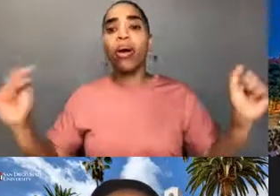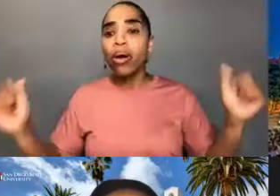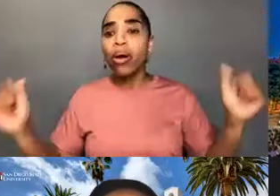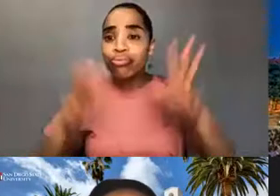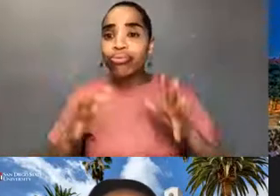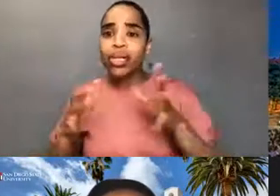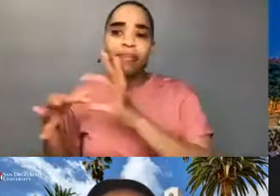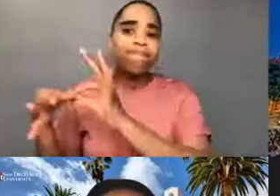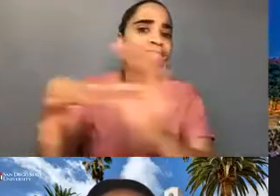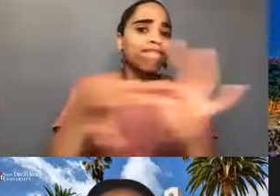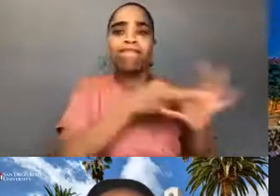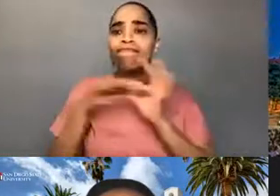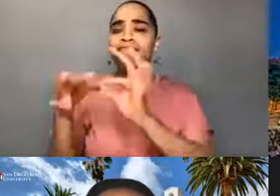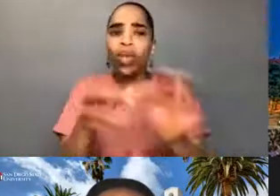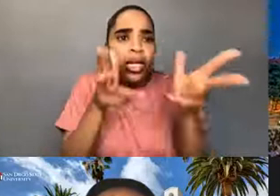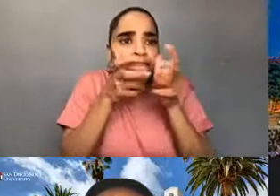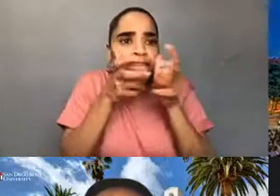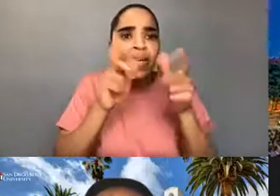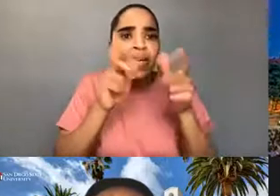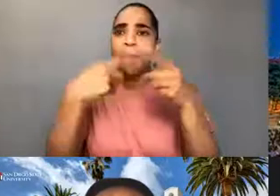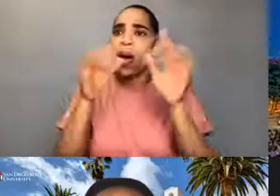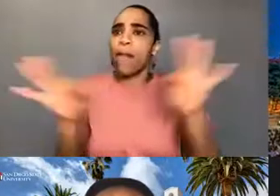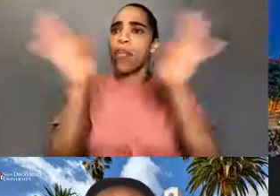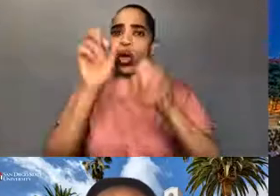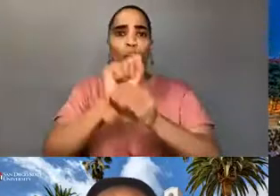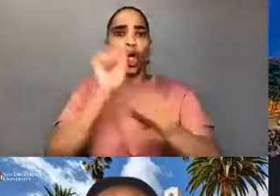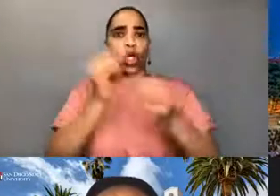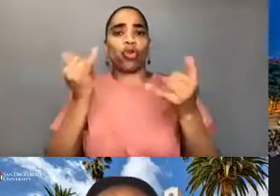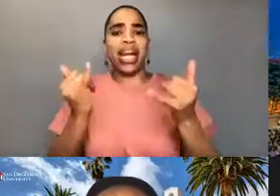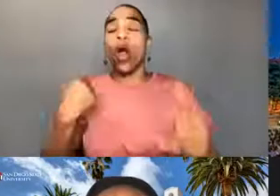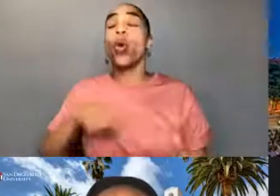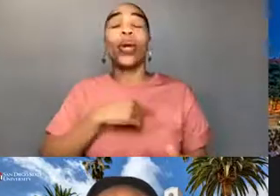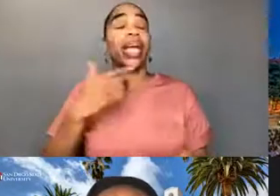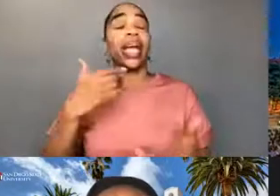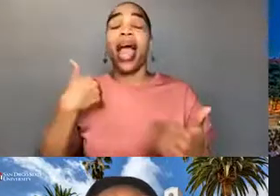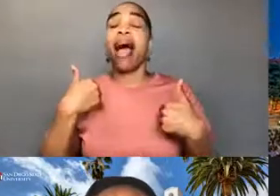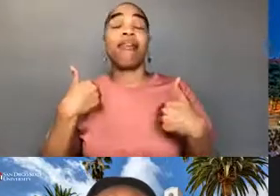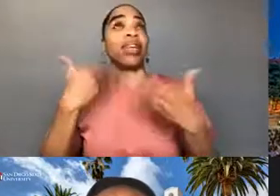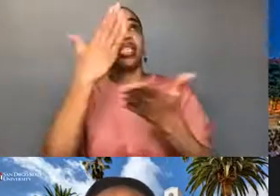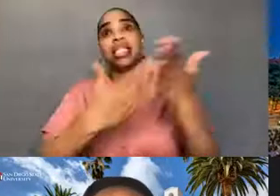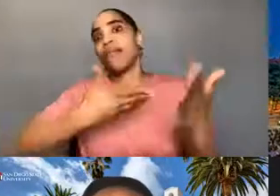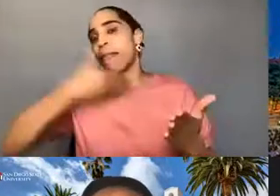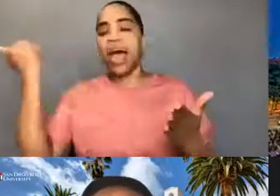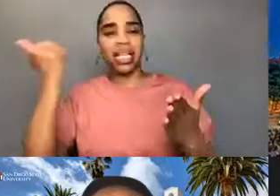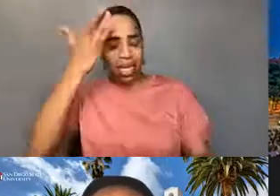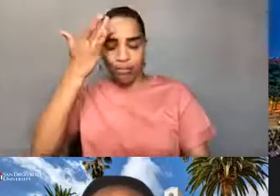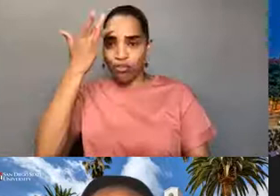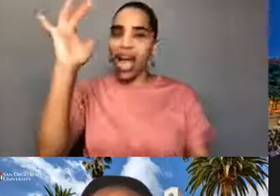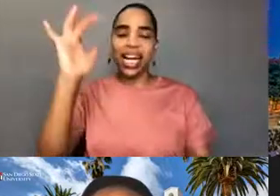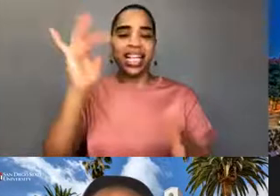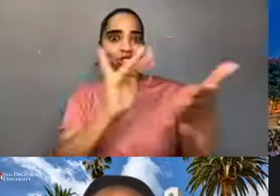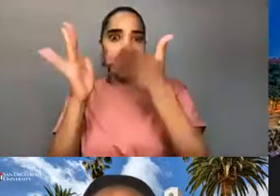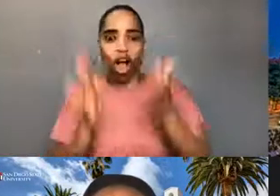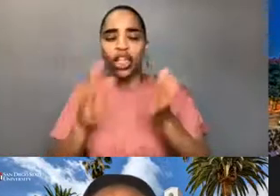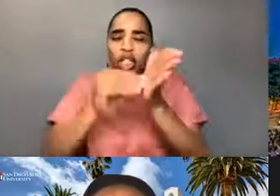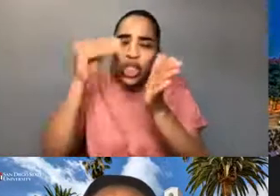hear about the important work that's being done in our community. We have some of the best scholars. We have some of the brightest minds in terms of students